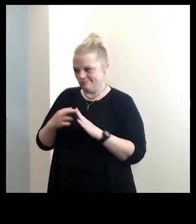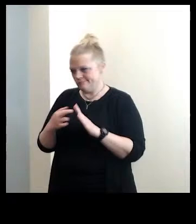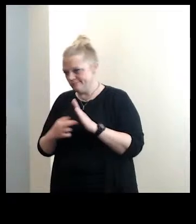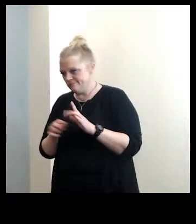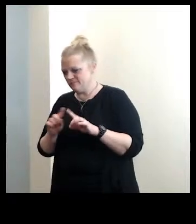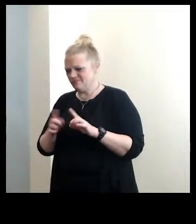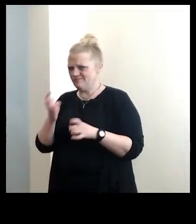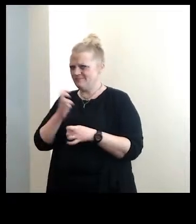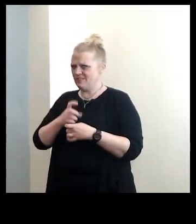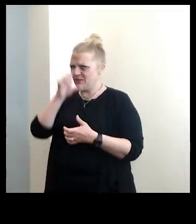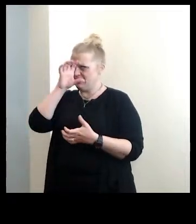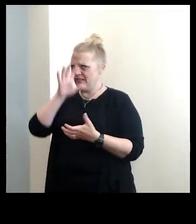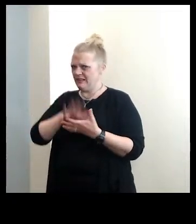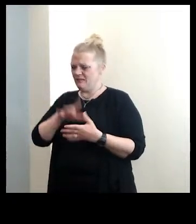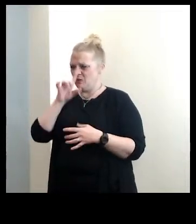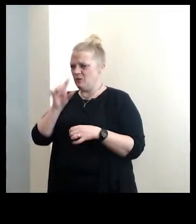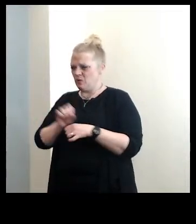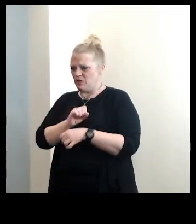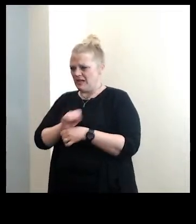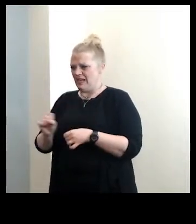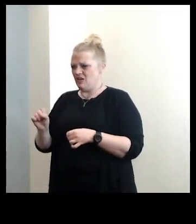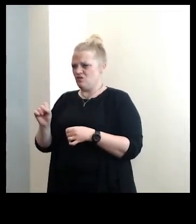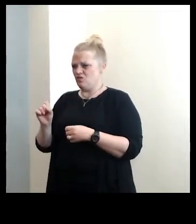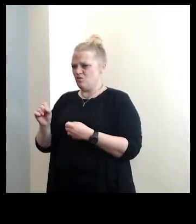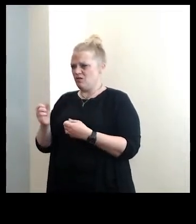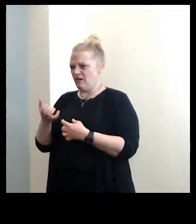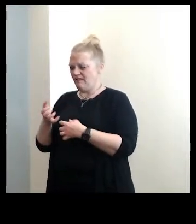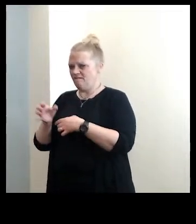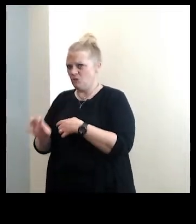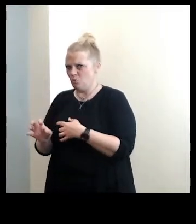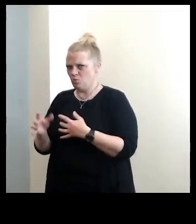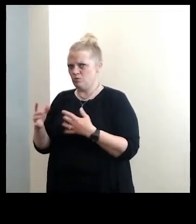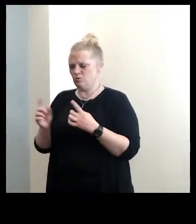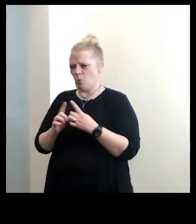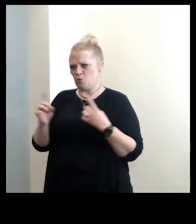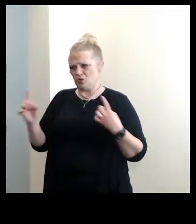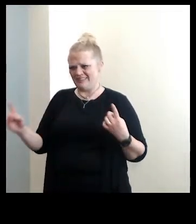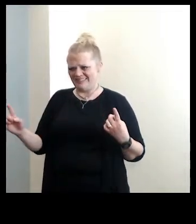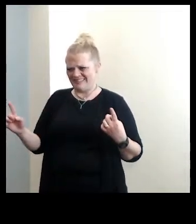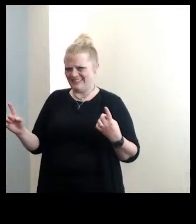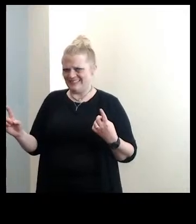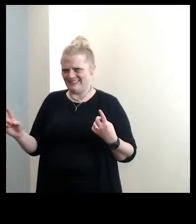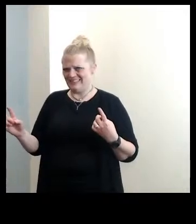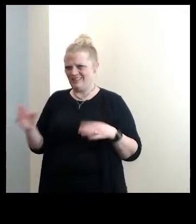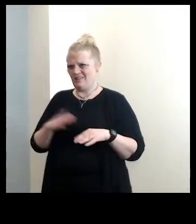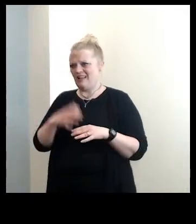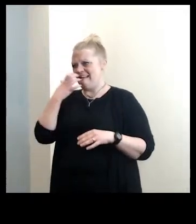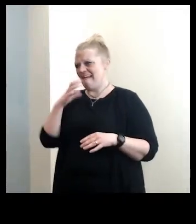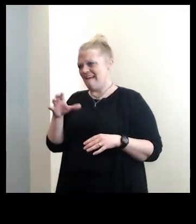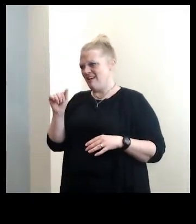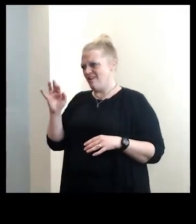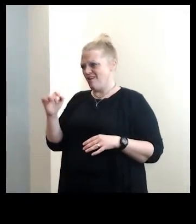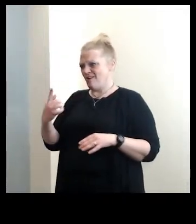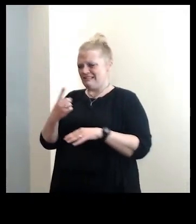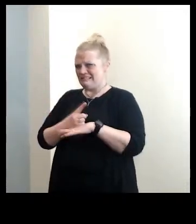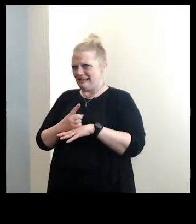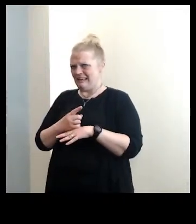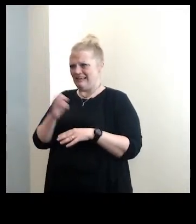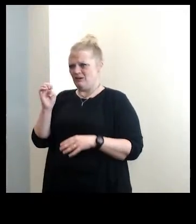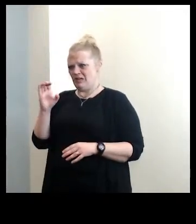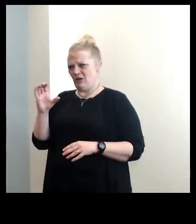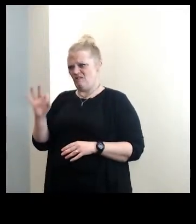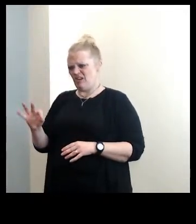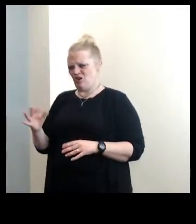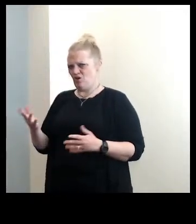to believe that you could actually enforce social distancing on a hot August day on the Erie County